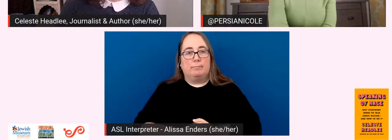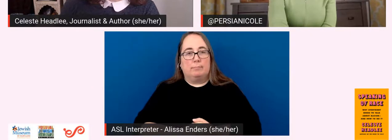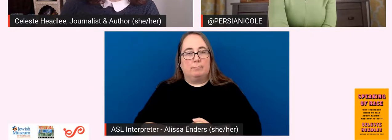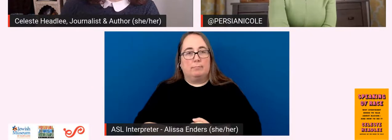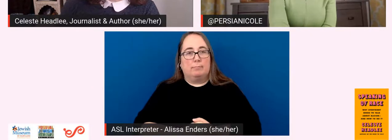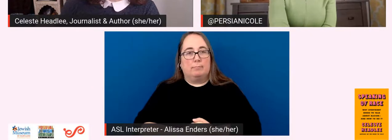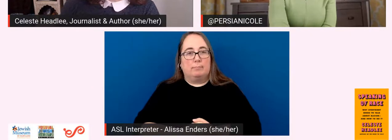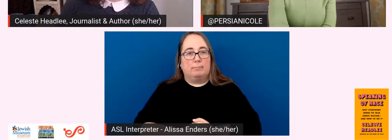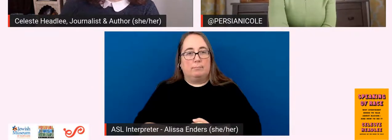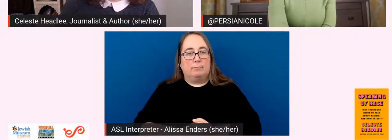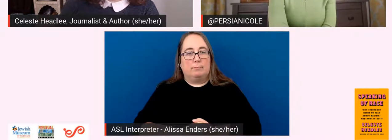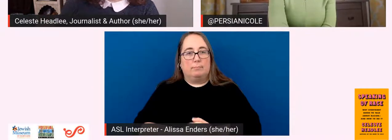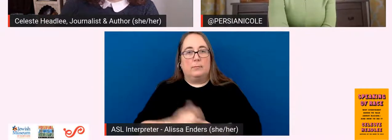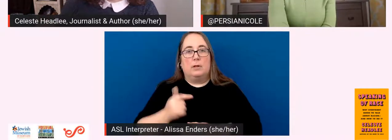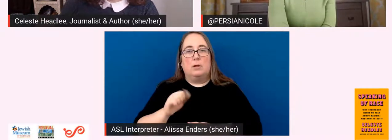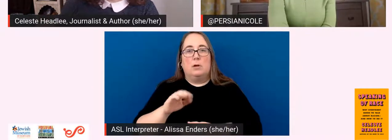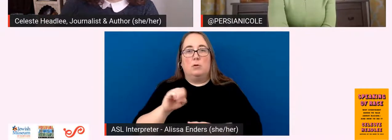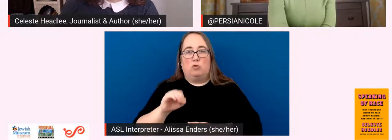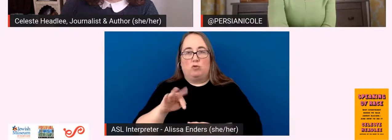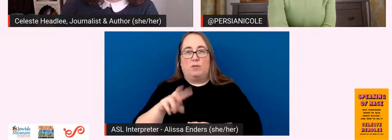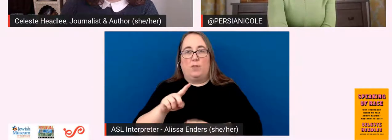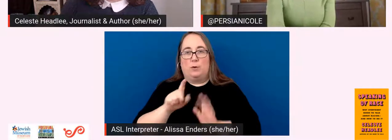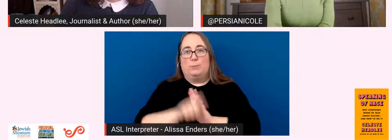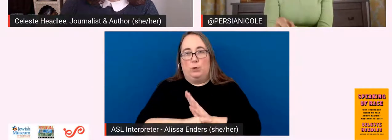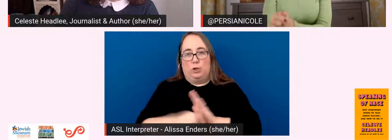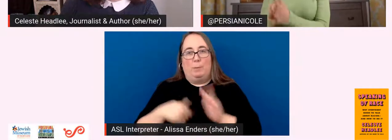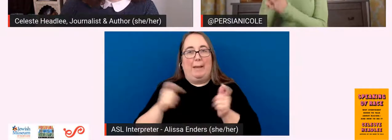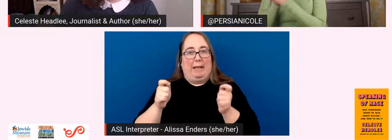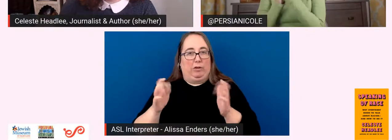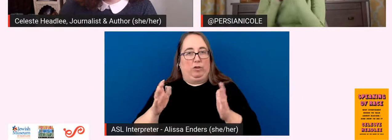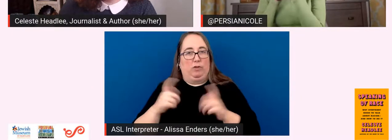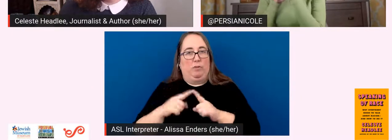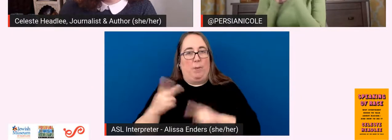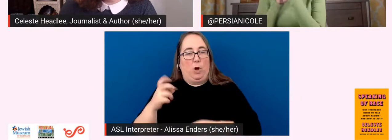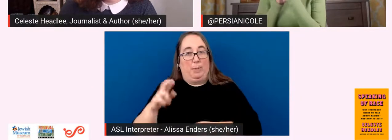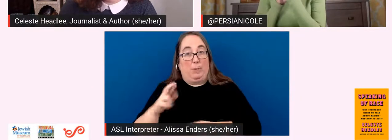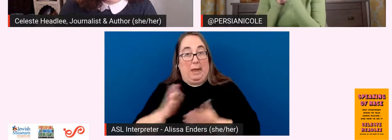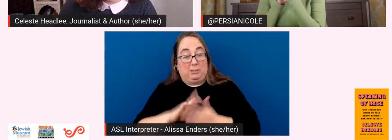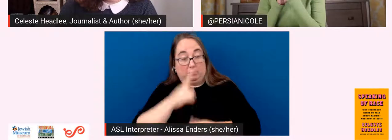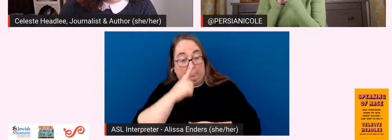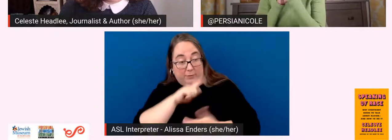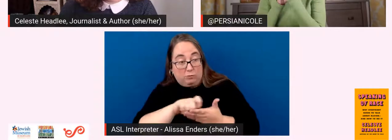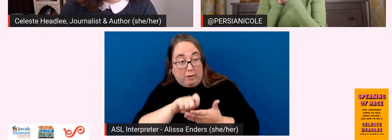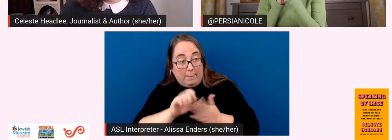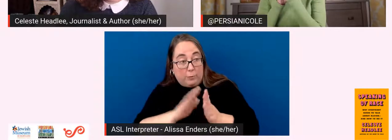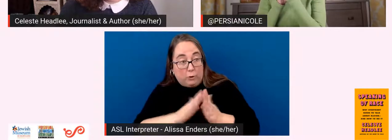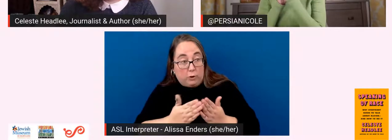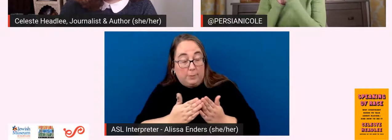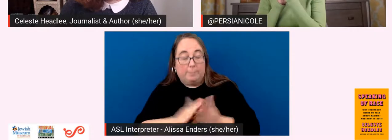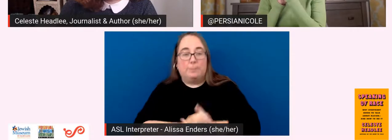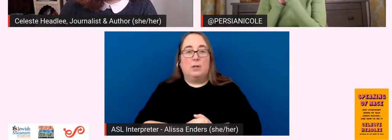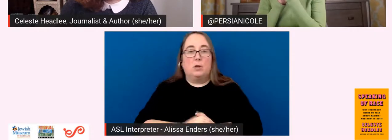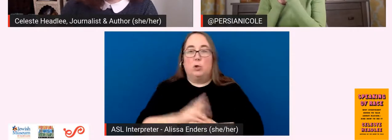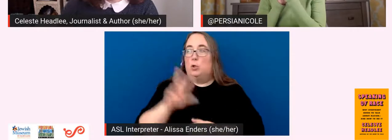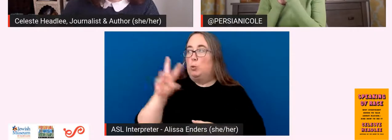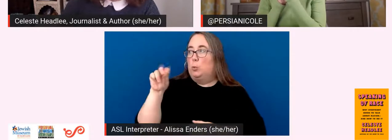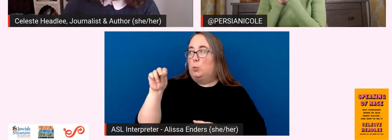When George Floyd was murdered, my editor from Harper asked me if I'd be interested in writing a book like this. And I said,